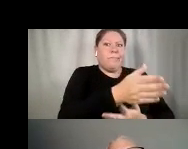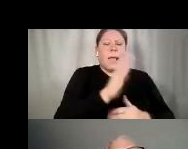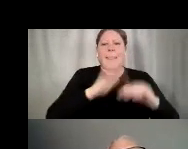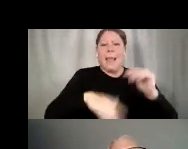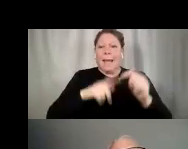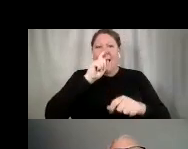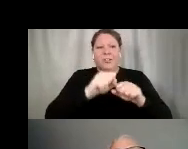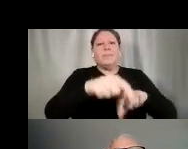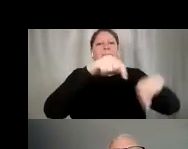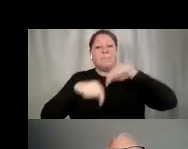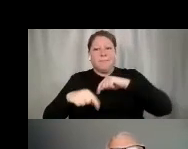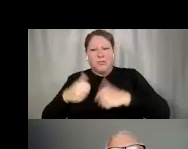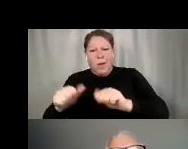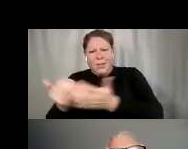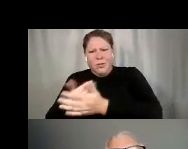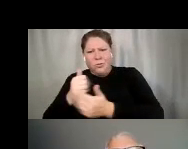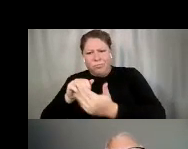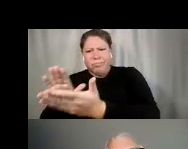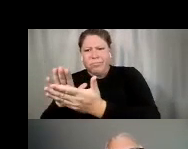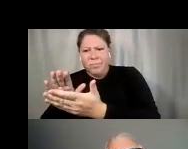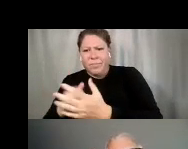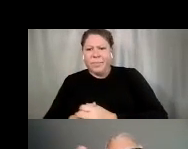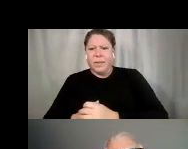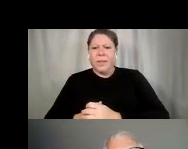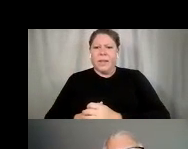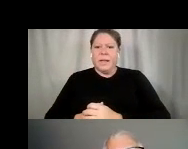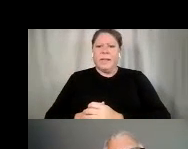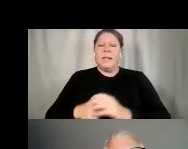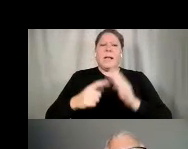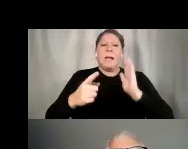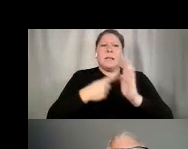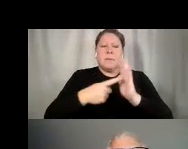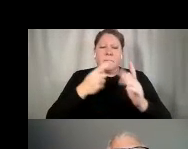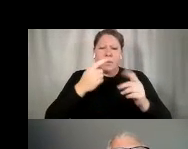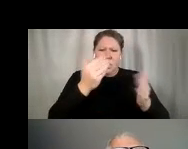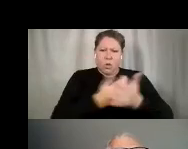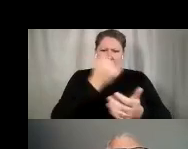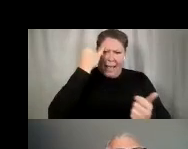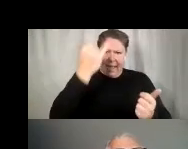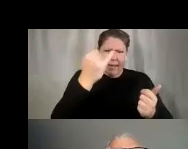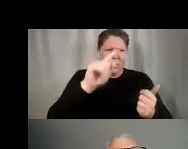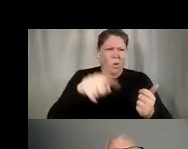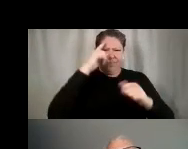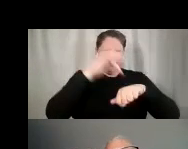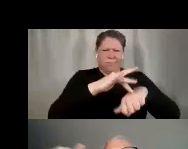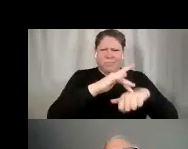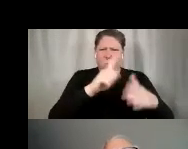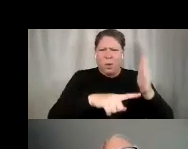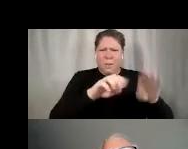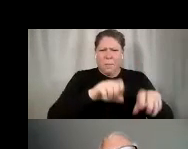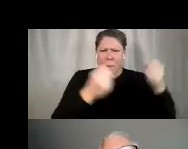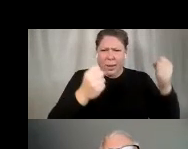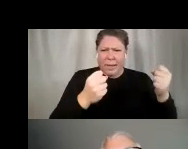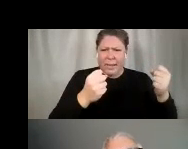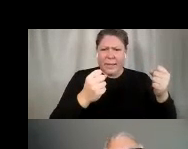have a problem, we focus on what's wrong with the new idea. We focus on what's broken rather than coming up with a solution